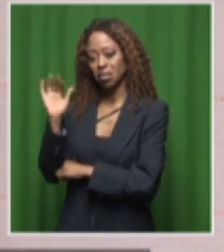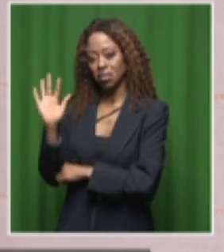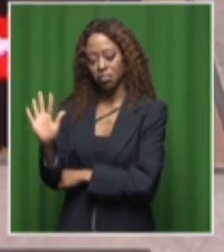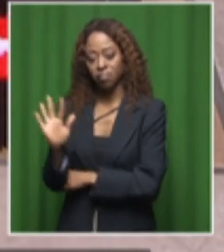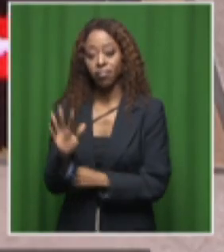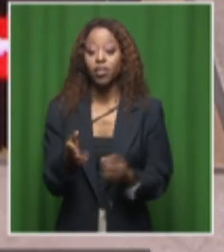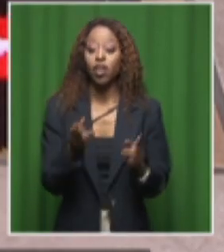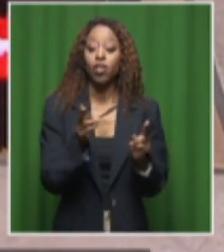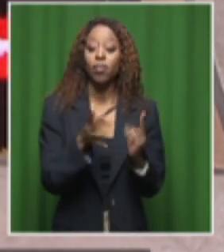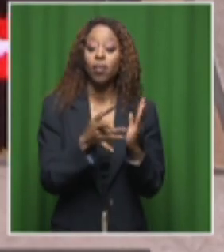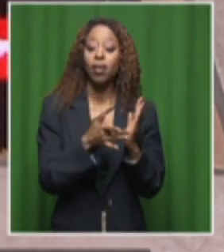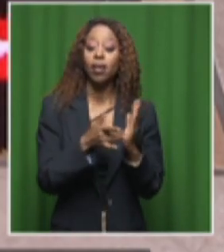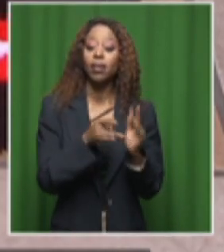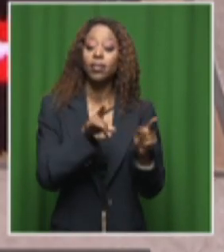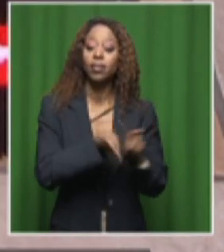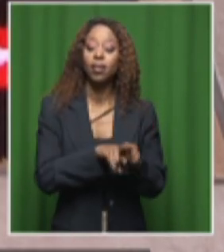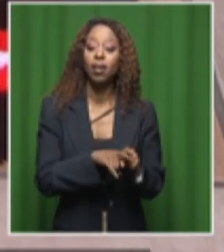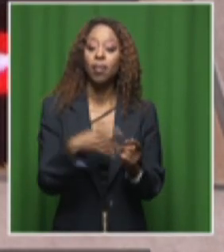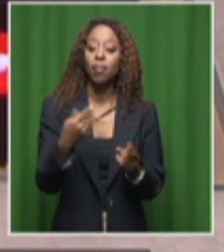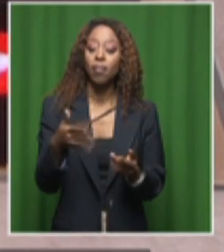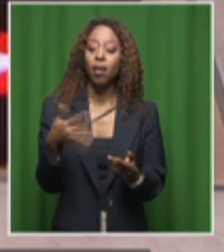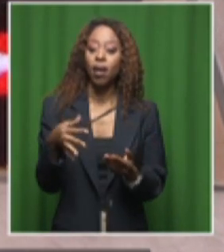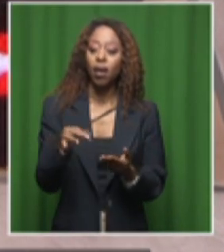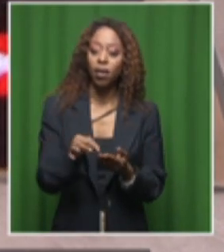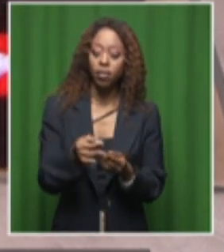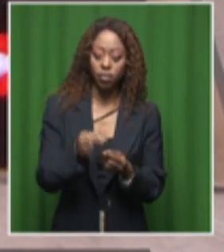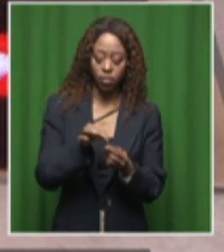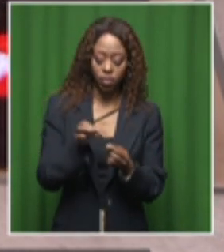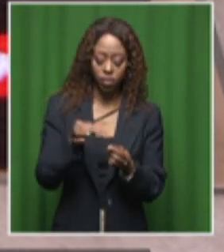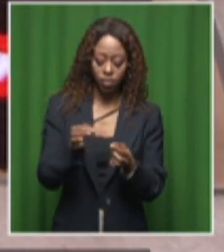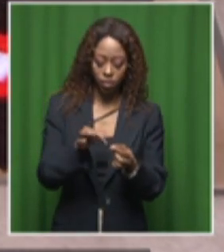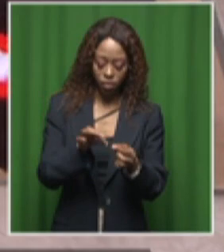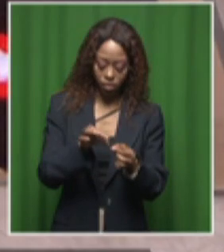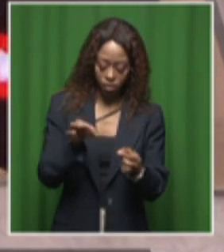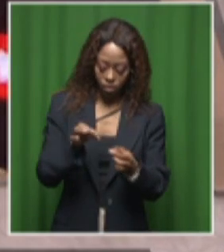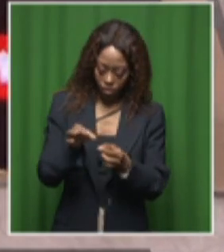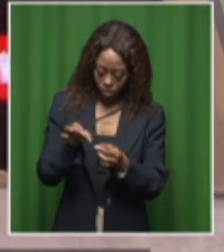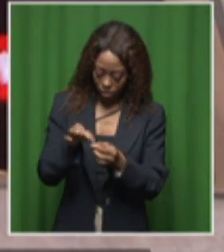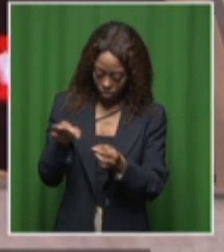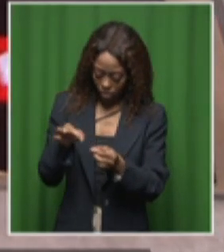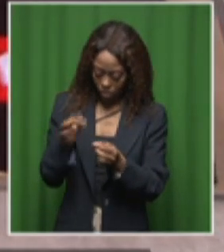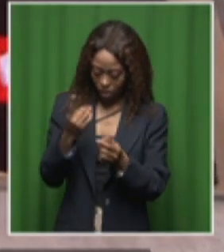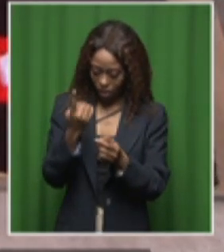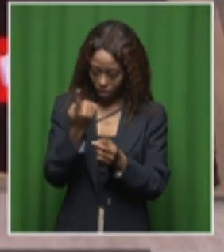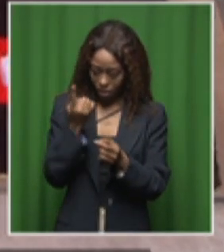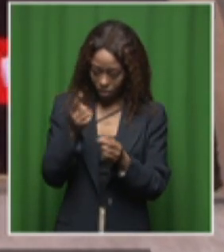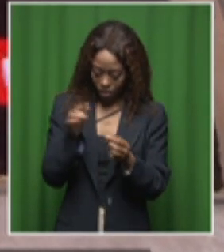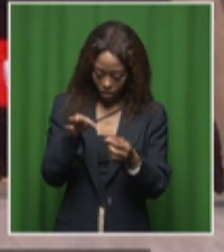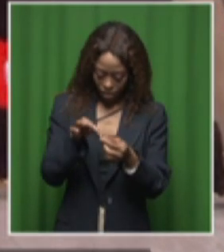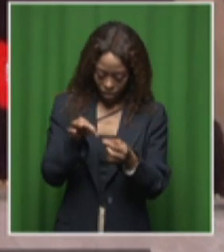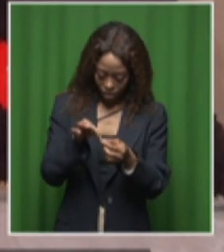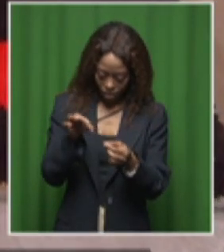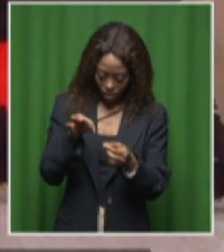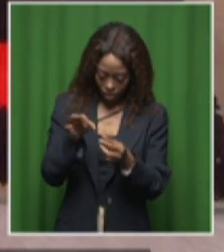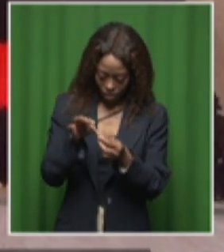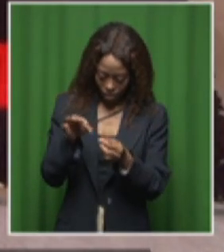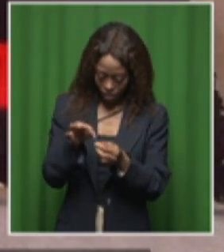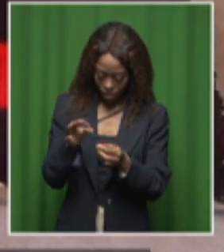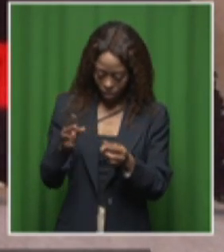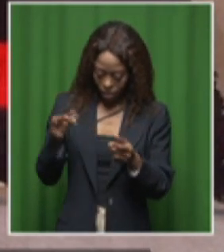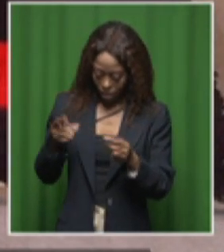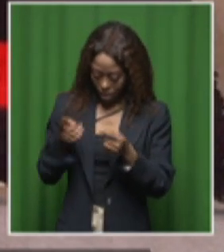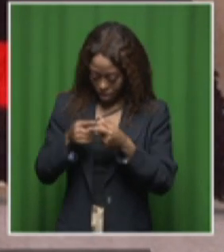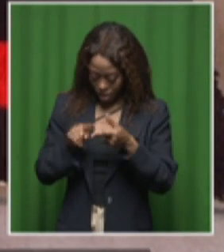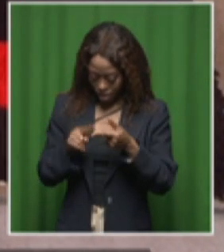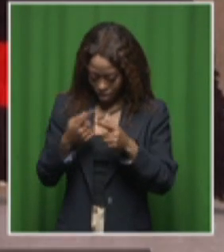Another common technique is hand knotting, in which individual knots are made on a loom and then woven